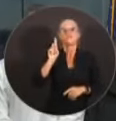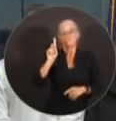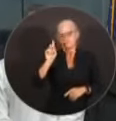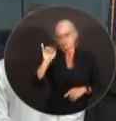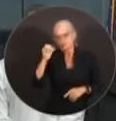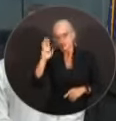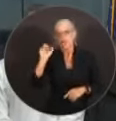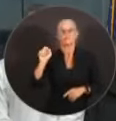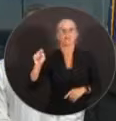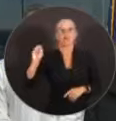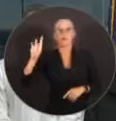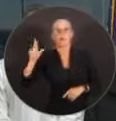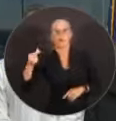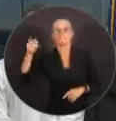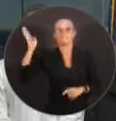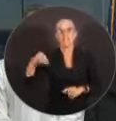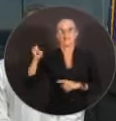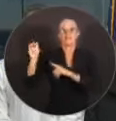www.floridajobs.org/EBL,